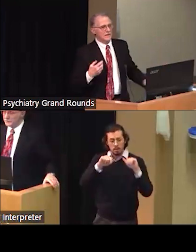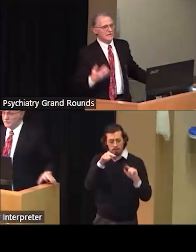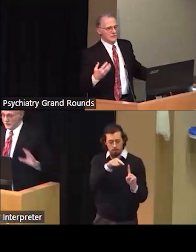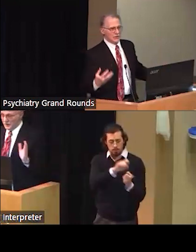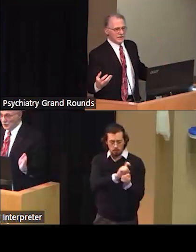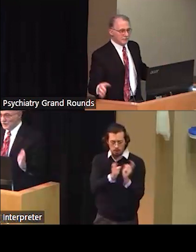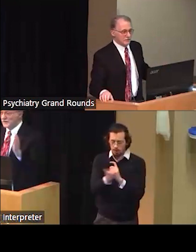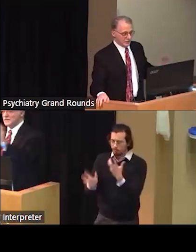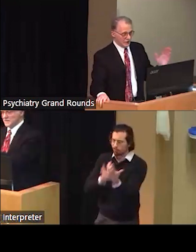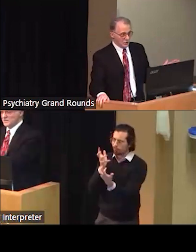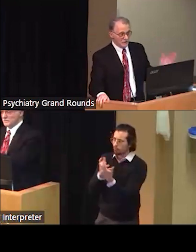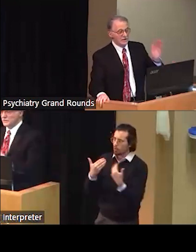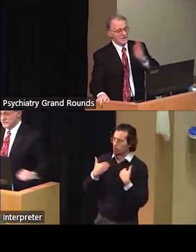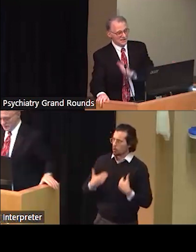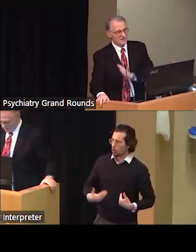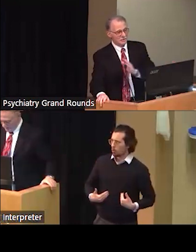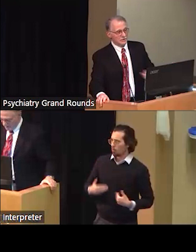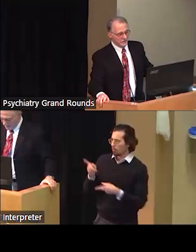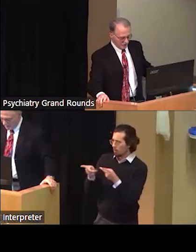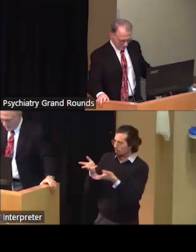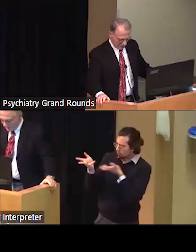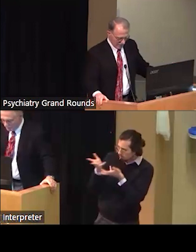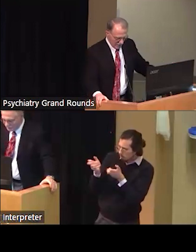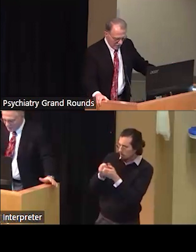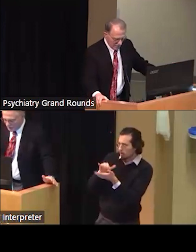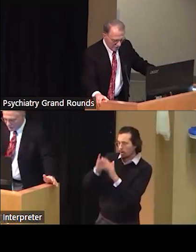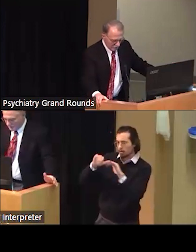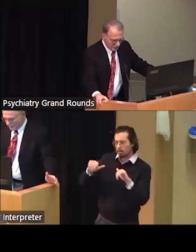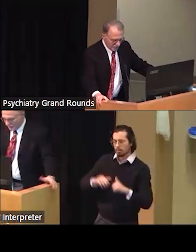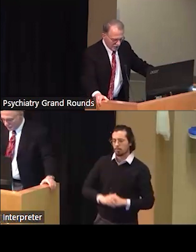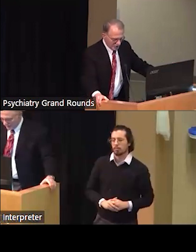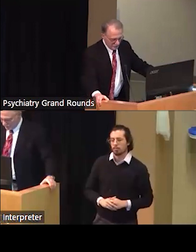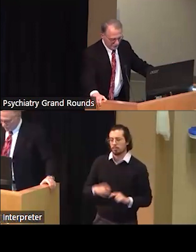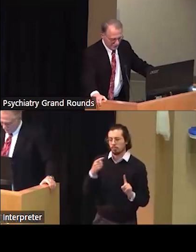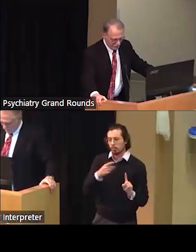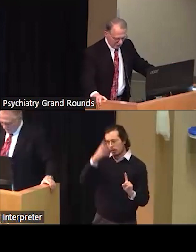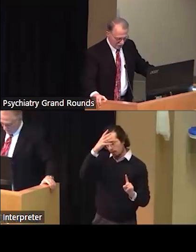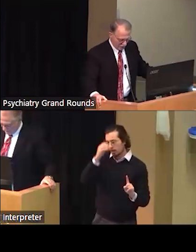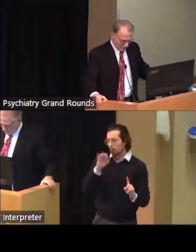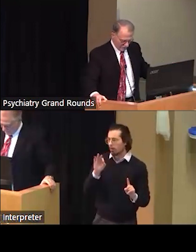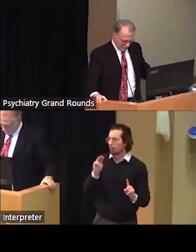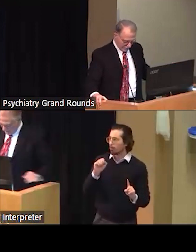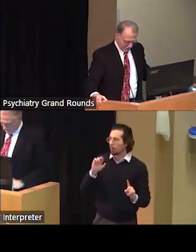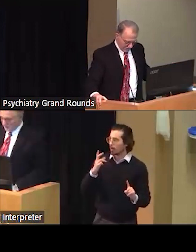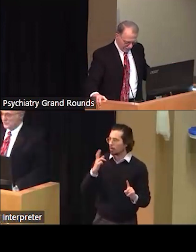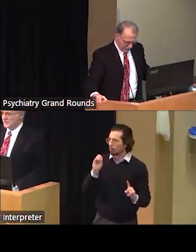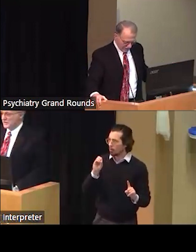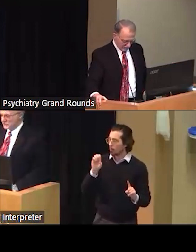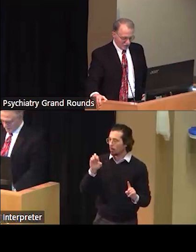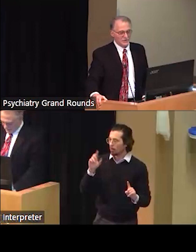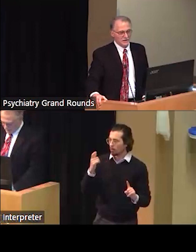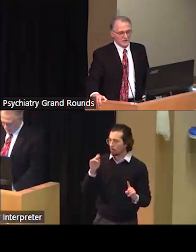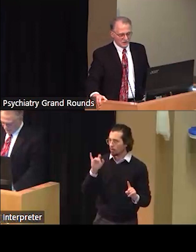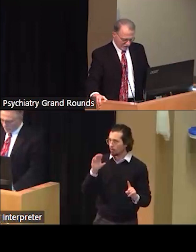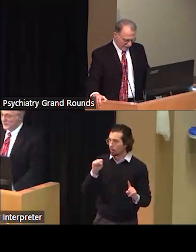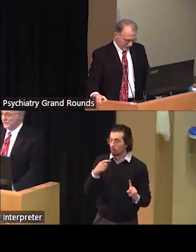way that make it more adaptive for the human system interface. So he was called the father of macro ergonomics. And